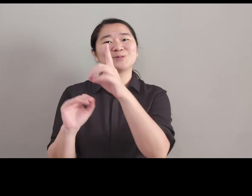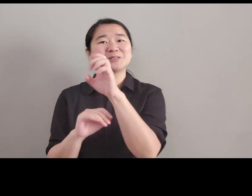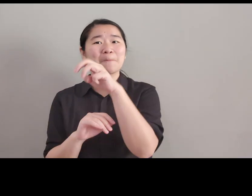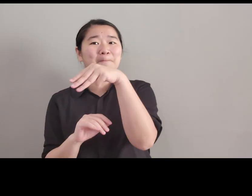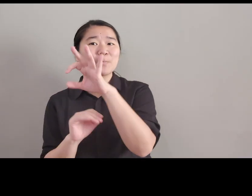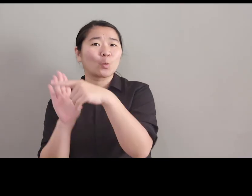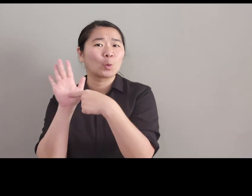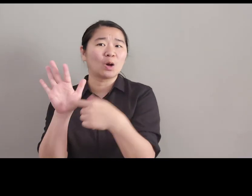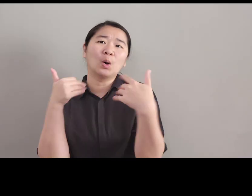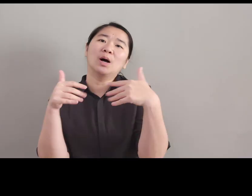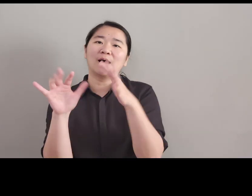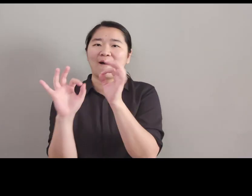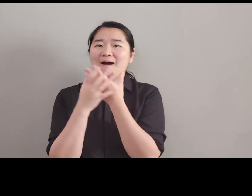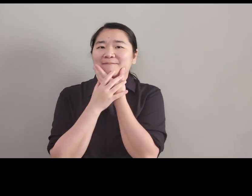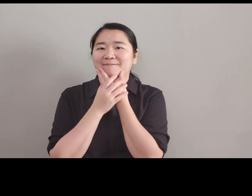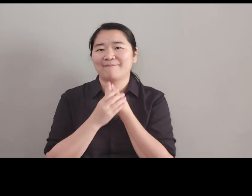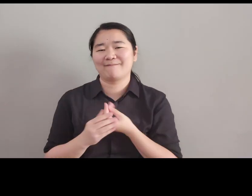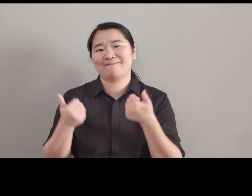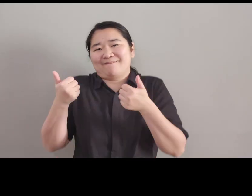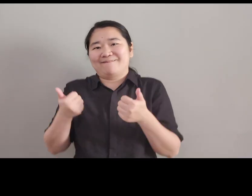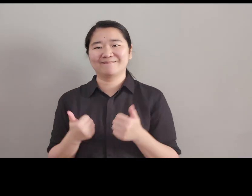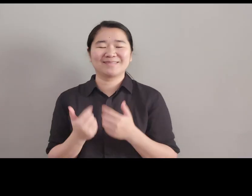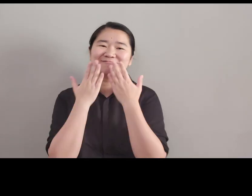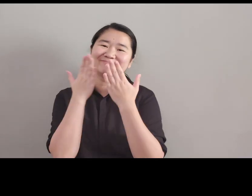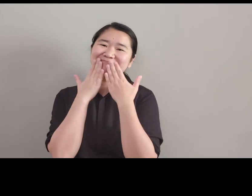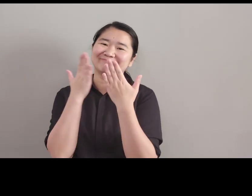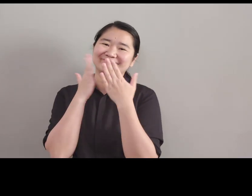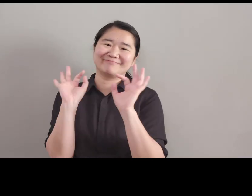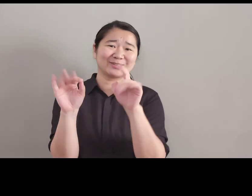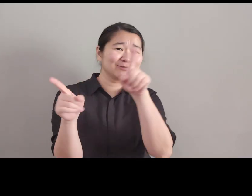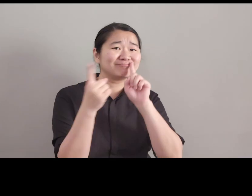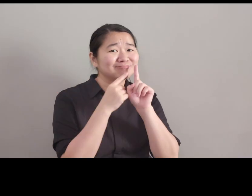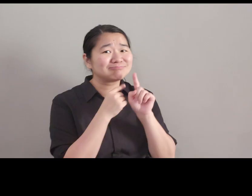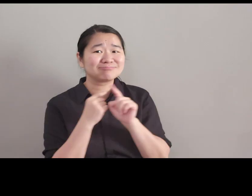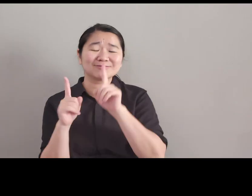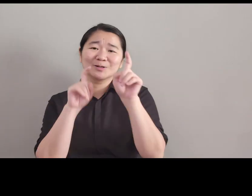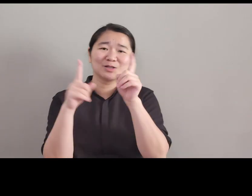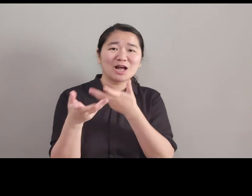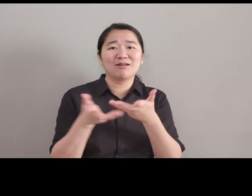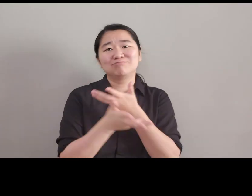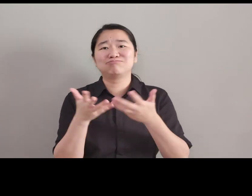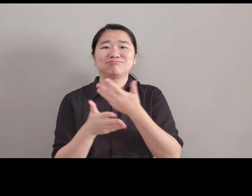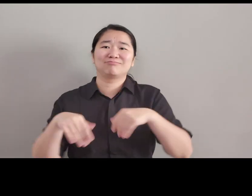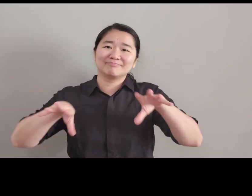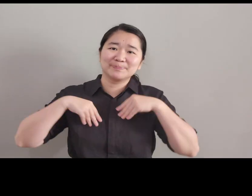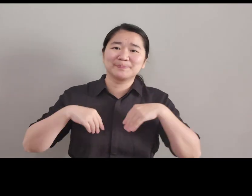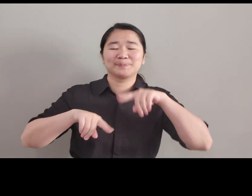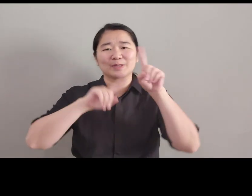share the screen. So thank you for that, and thanks for also responding to all the questions, and thanks for the questions received.